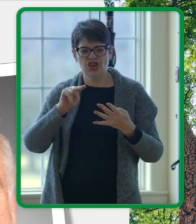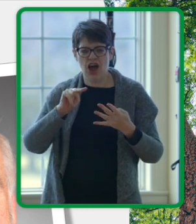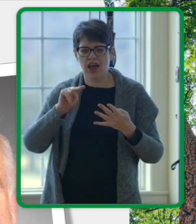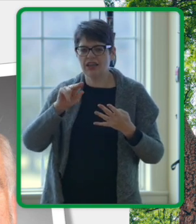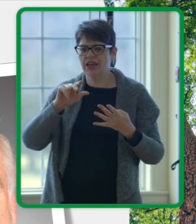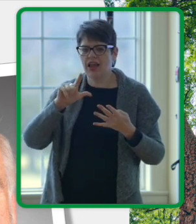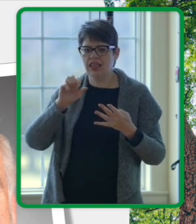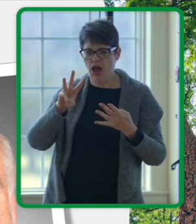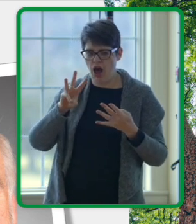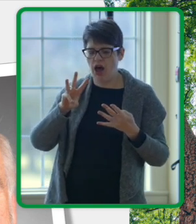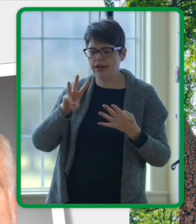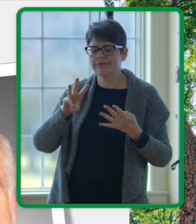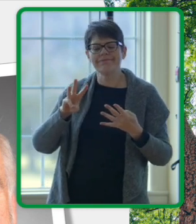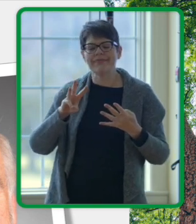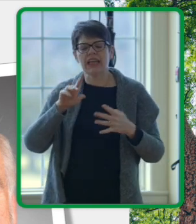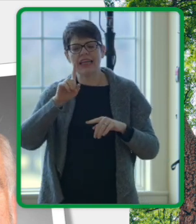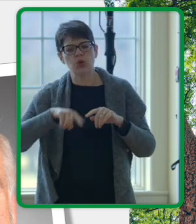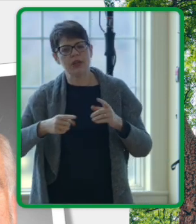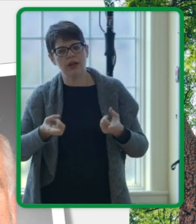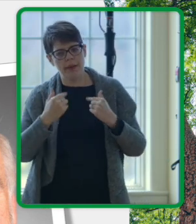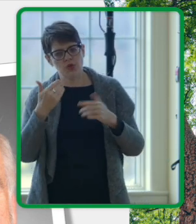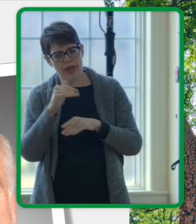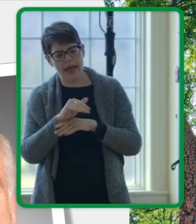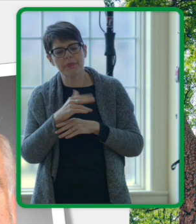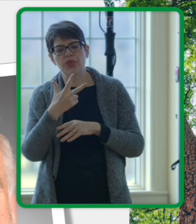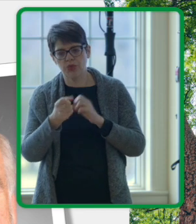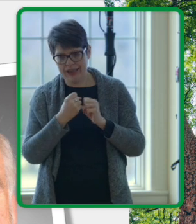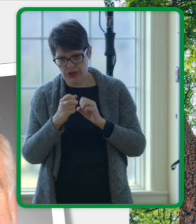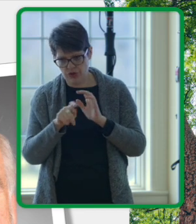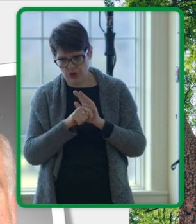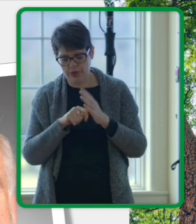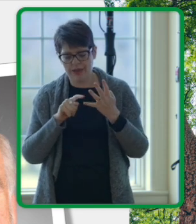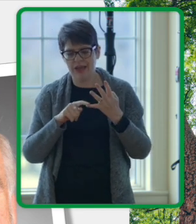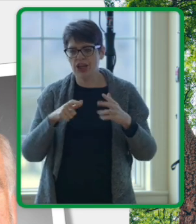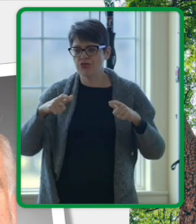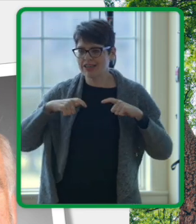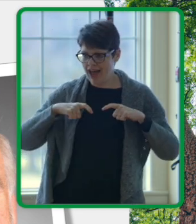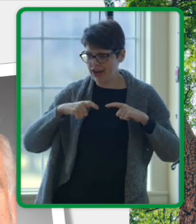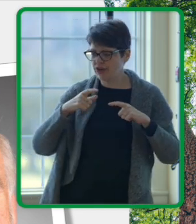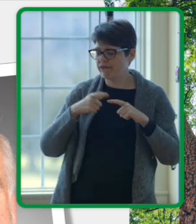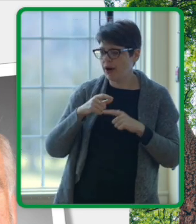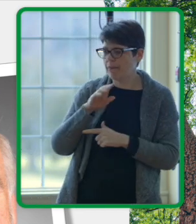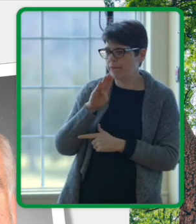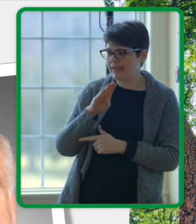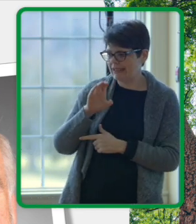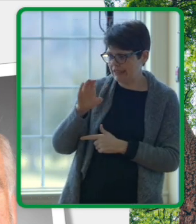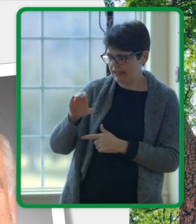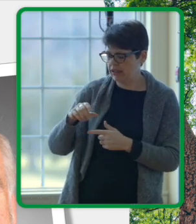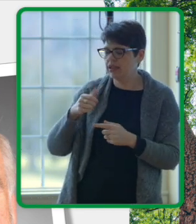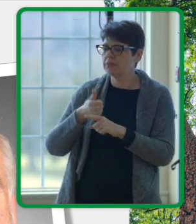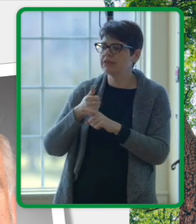be here tonight for a 3-year term. John retired from Berkshire Community College and was the Vice President